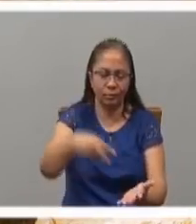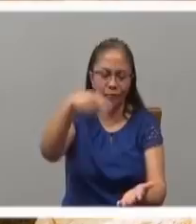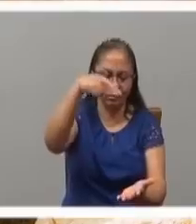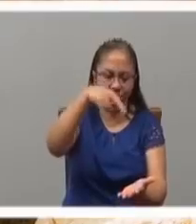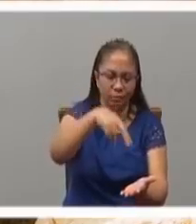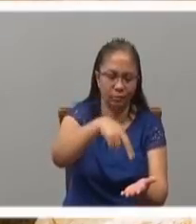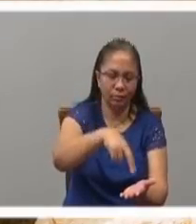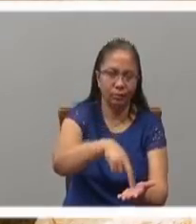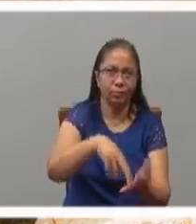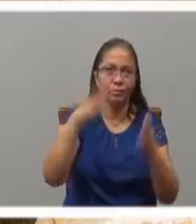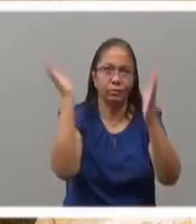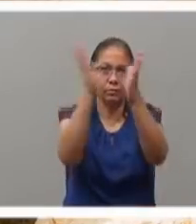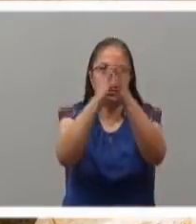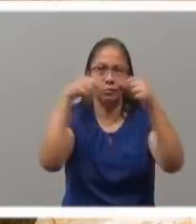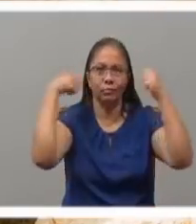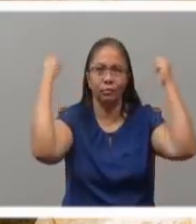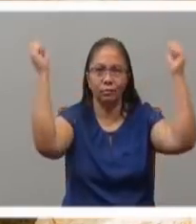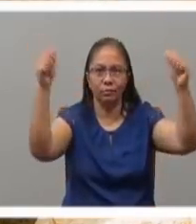risen.